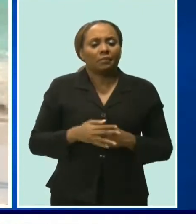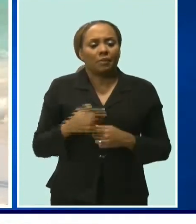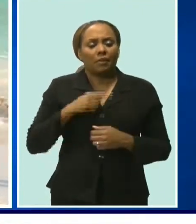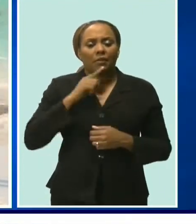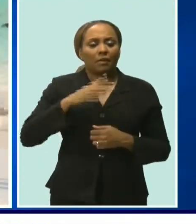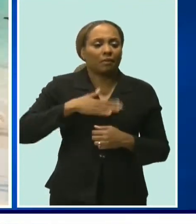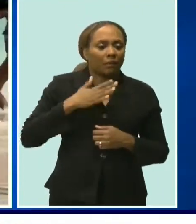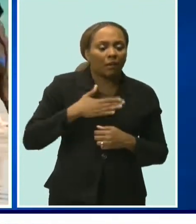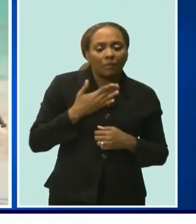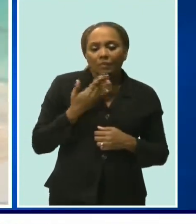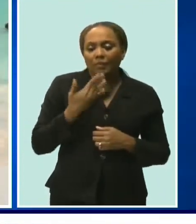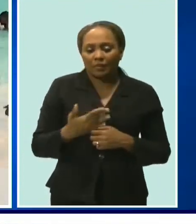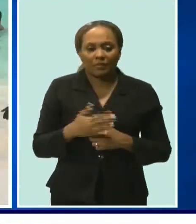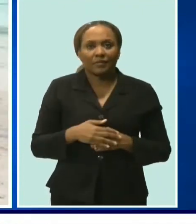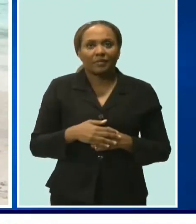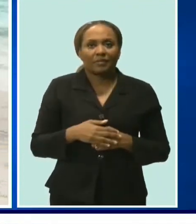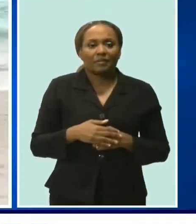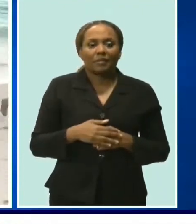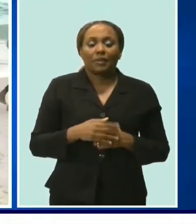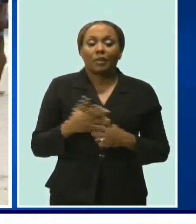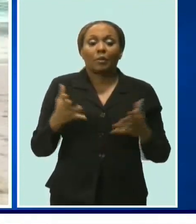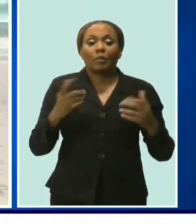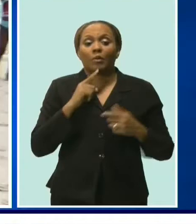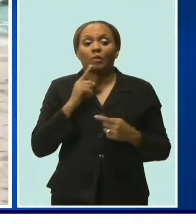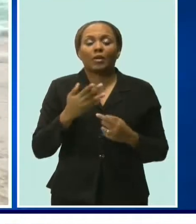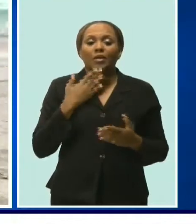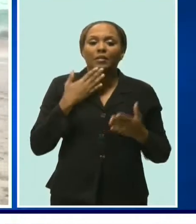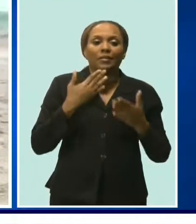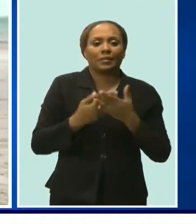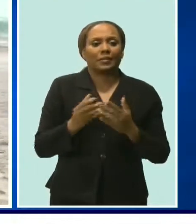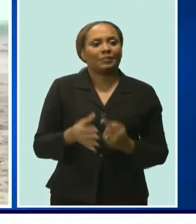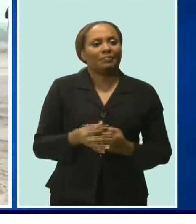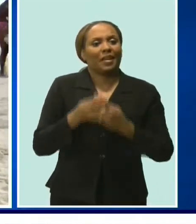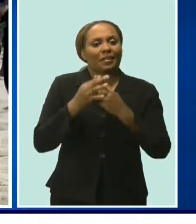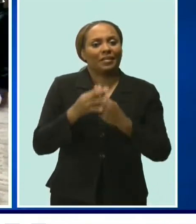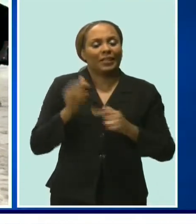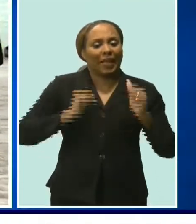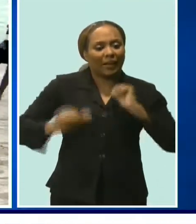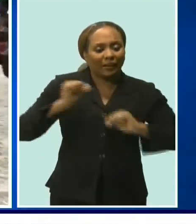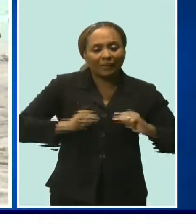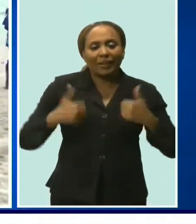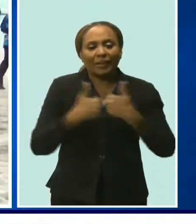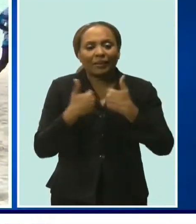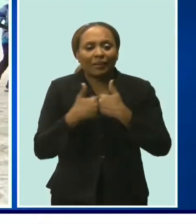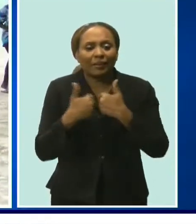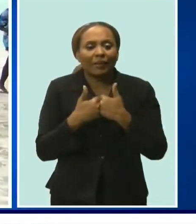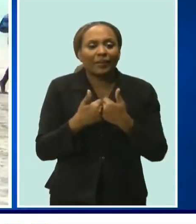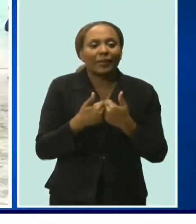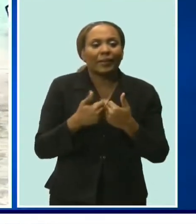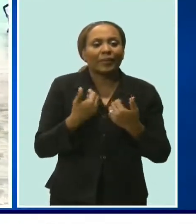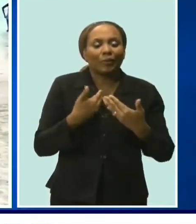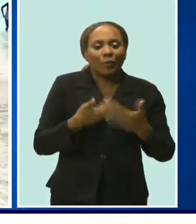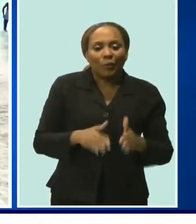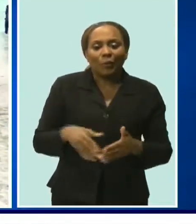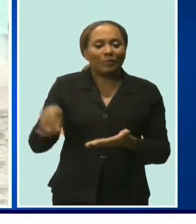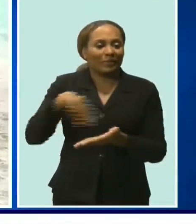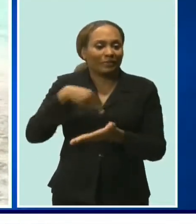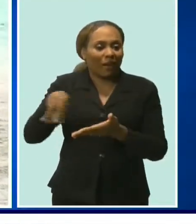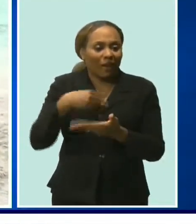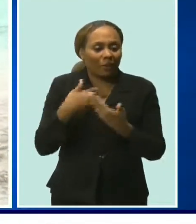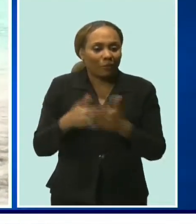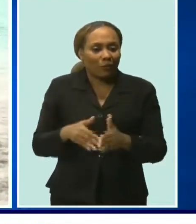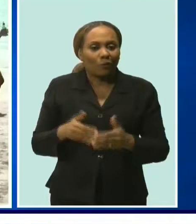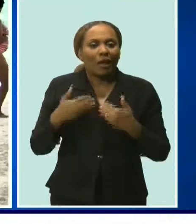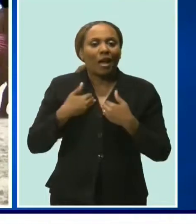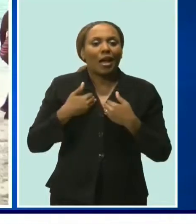for it. Today we want to make extra special, so we created some activities, some games, a game room, a dance room, a boat